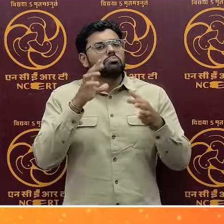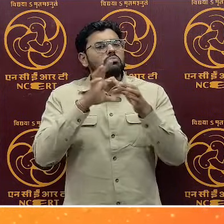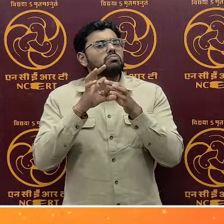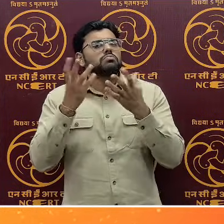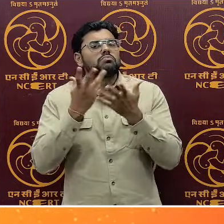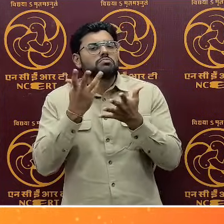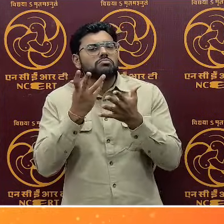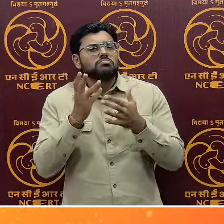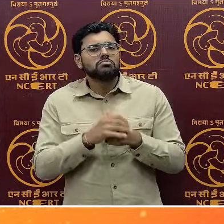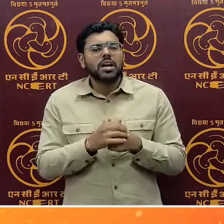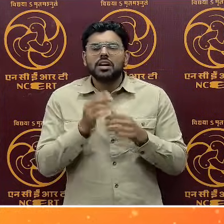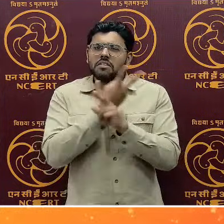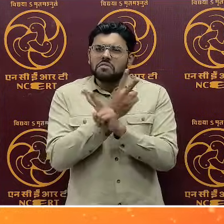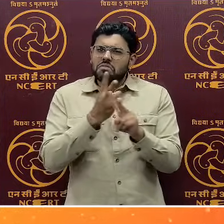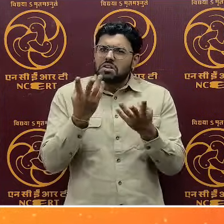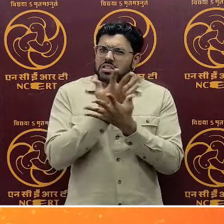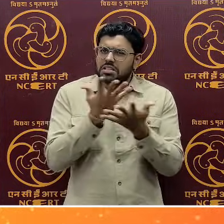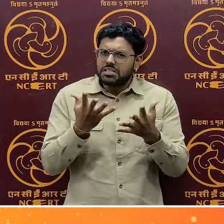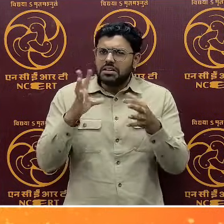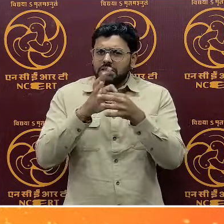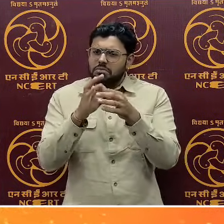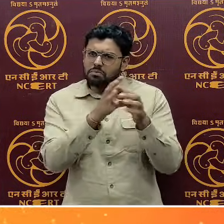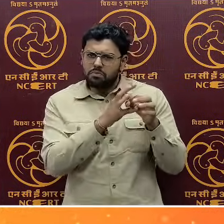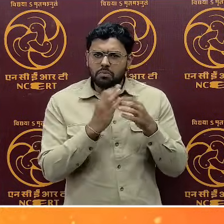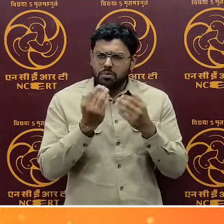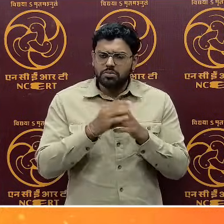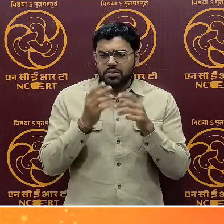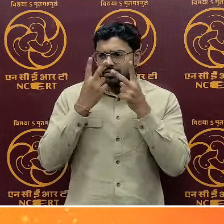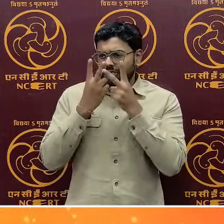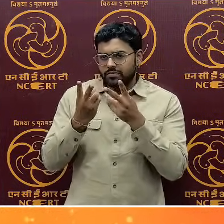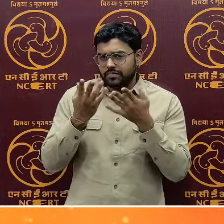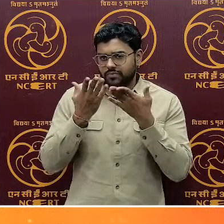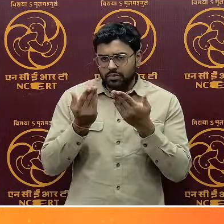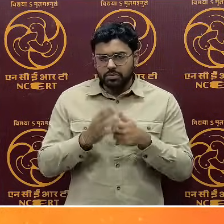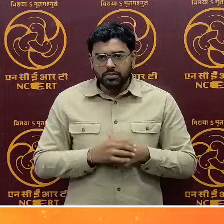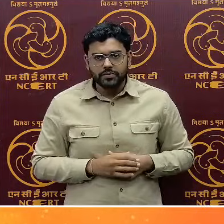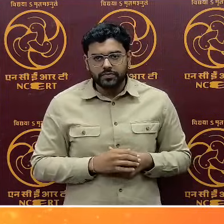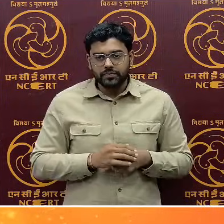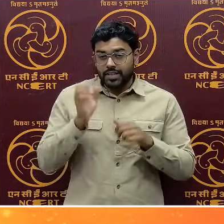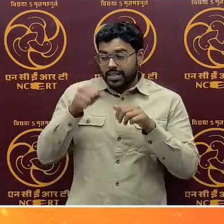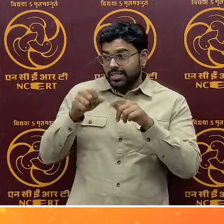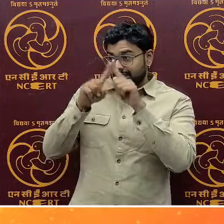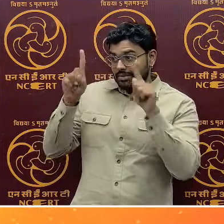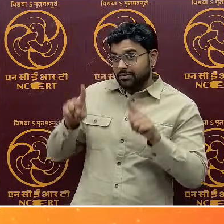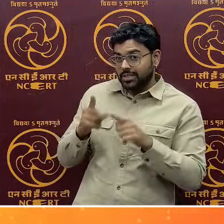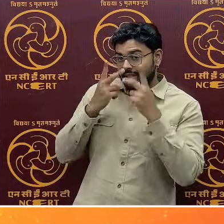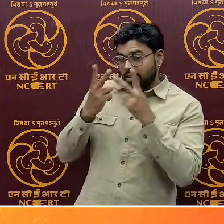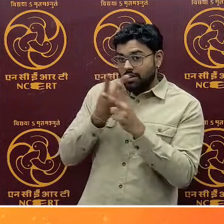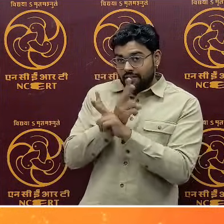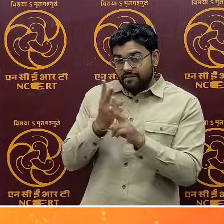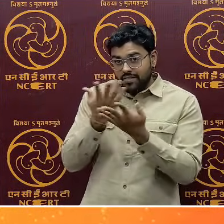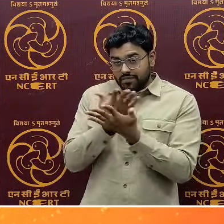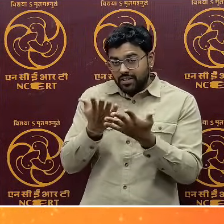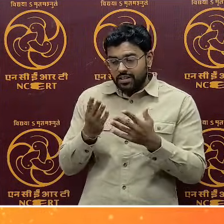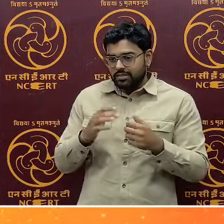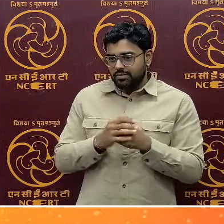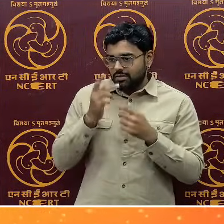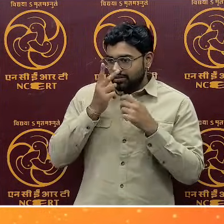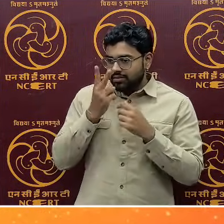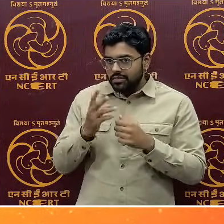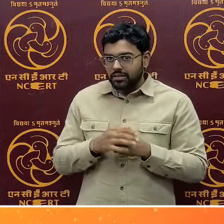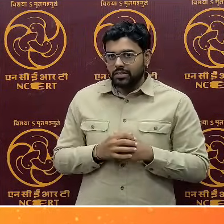Yes. to? Yes, so many things are there. Can you see? Yes, I can see Yes. on the screen you have got so many cases. See,